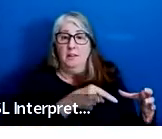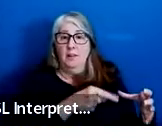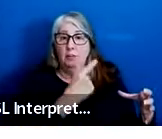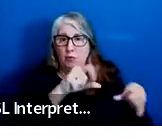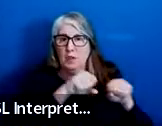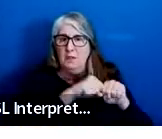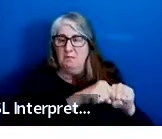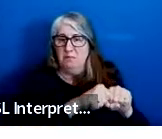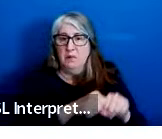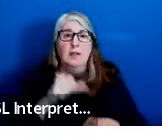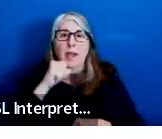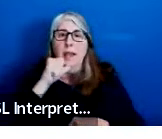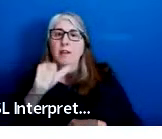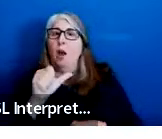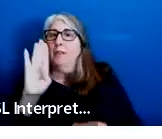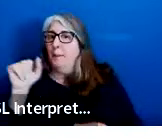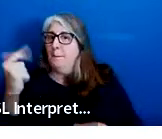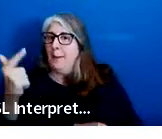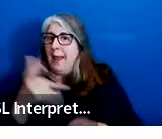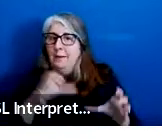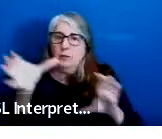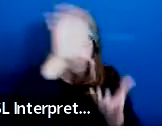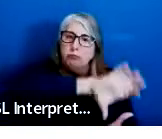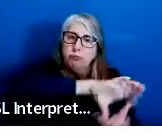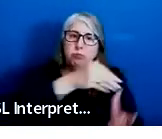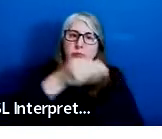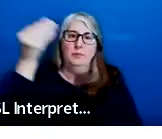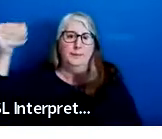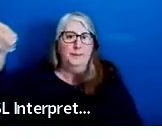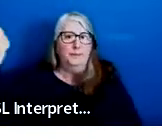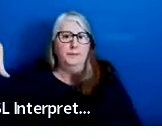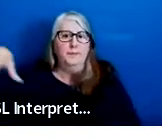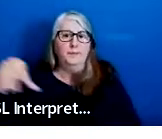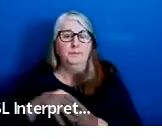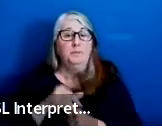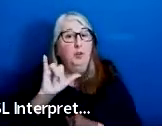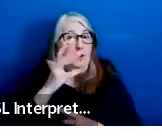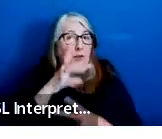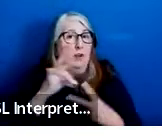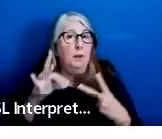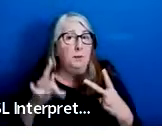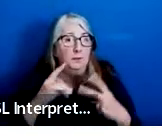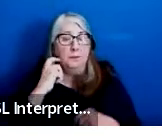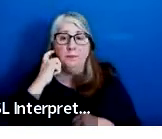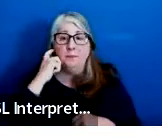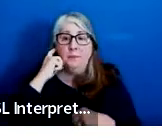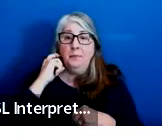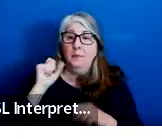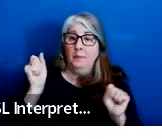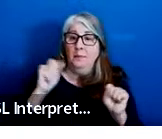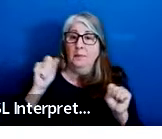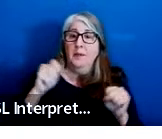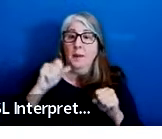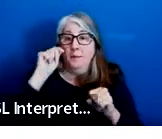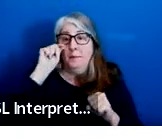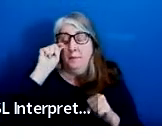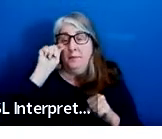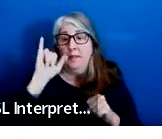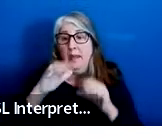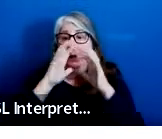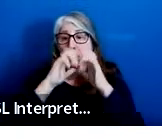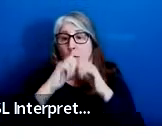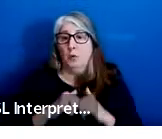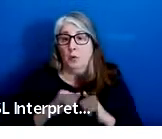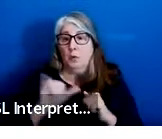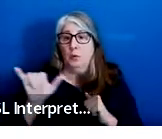bag. So that may be an option. Yeah, and as well as the compostable liners, that would be a good second option